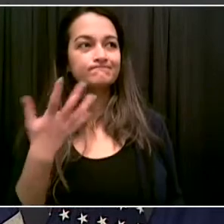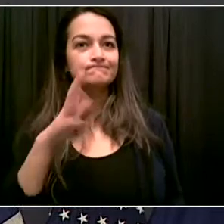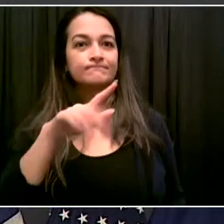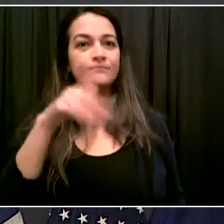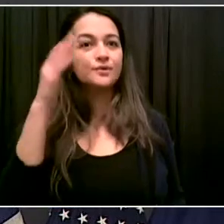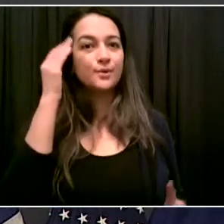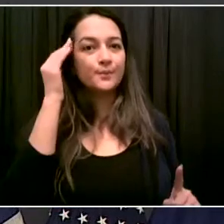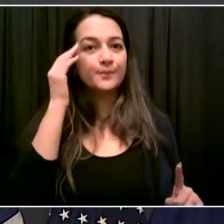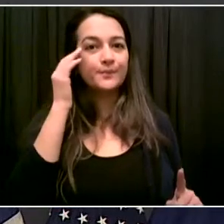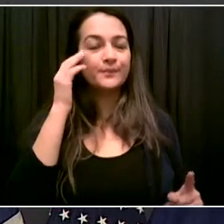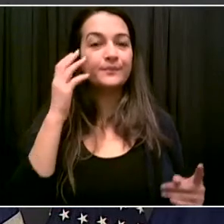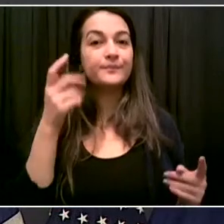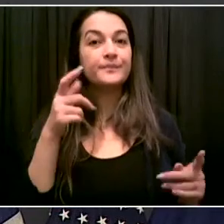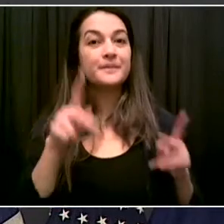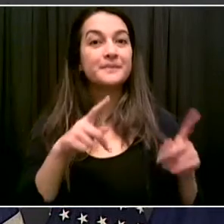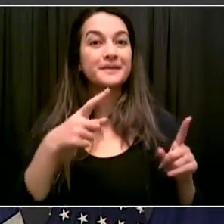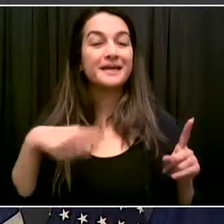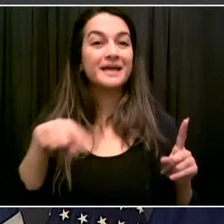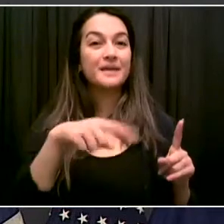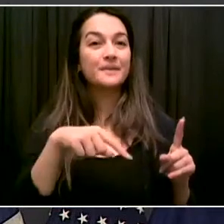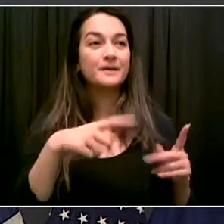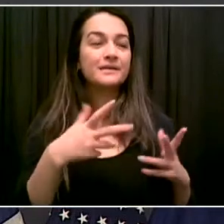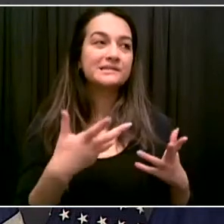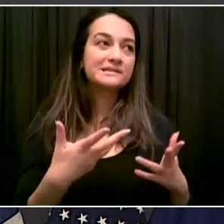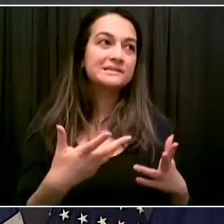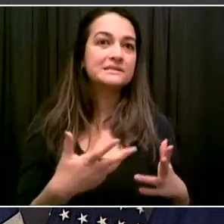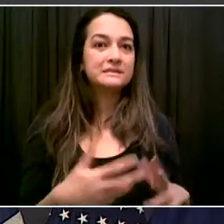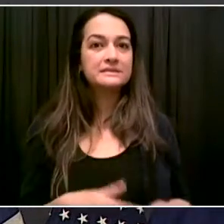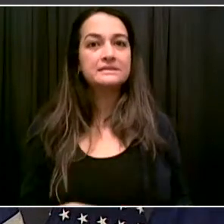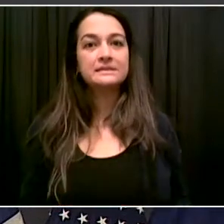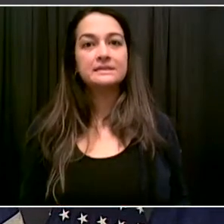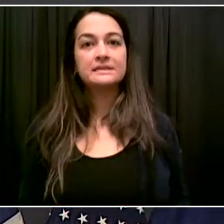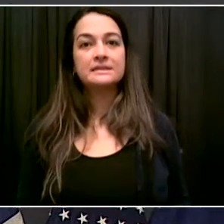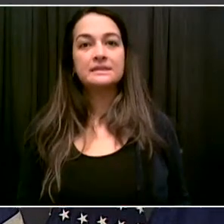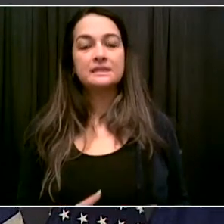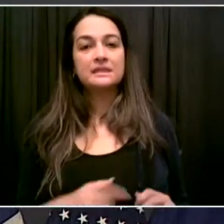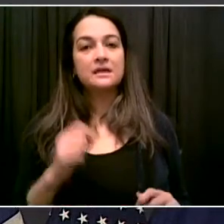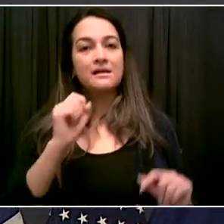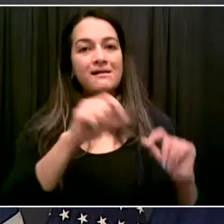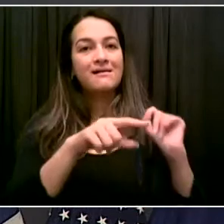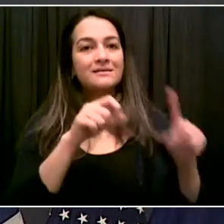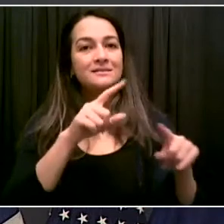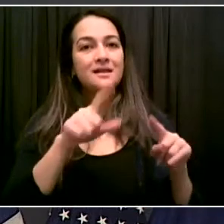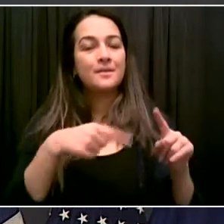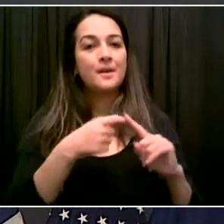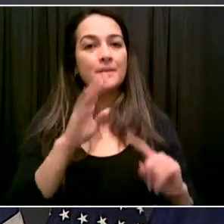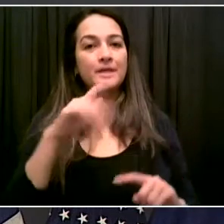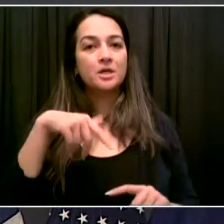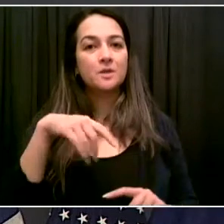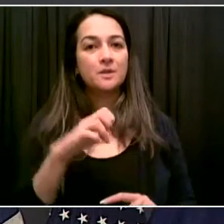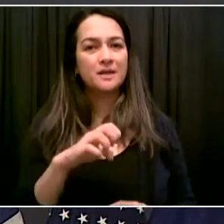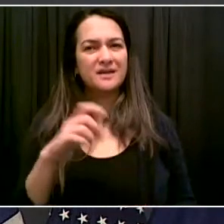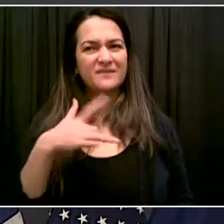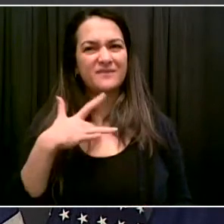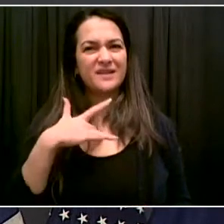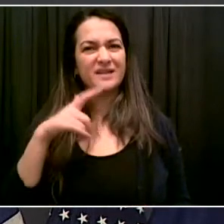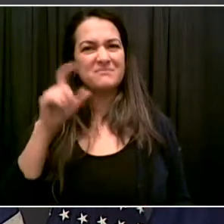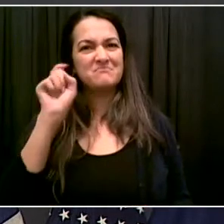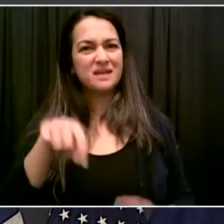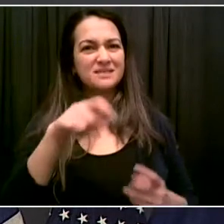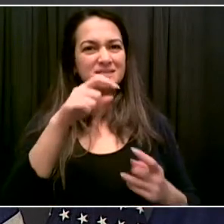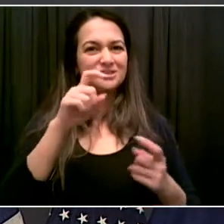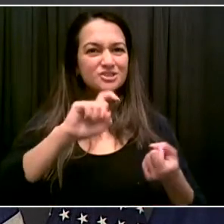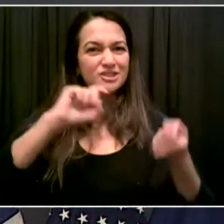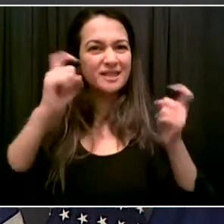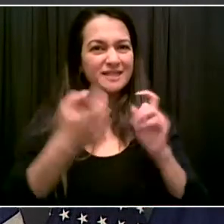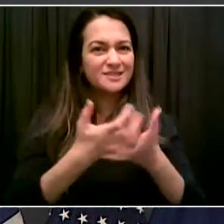dramatic transformation of the BQE. Some have called to tear it down entirely or turn it into some sort of park. Do you think they might be